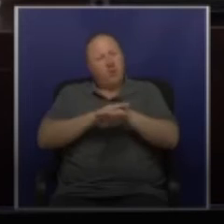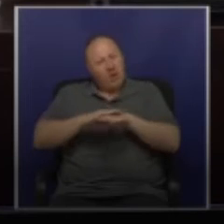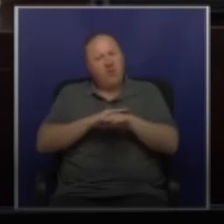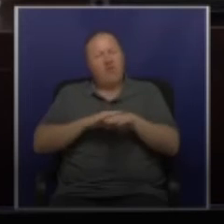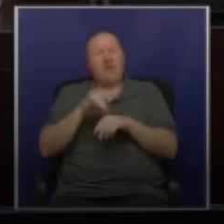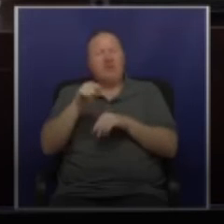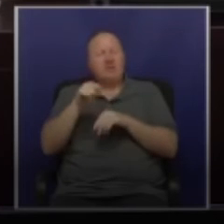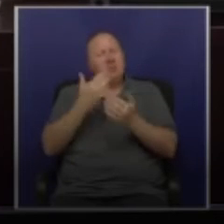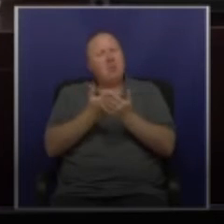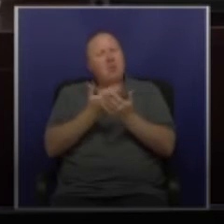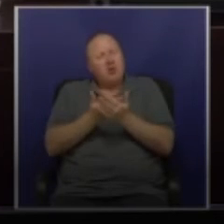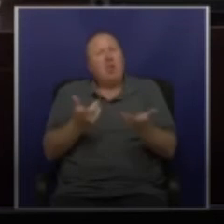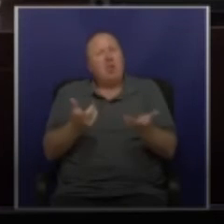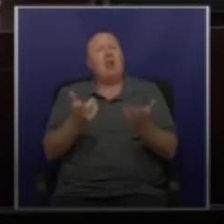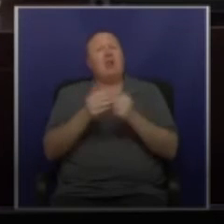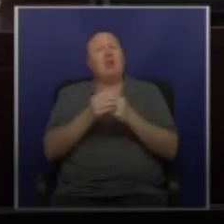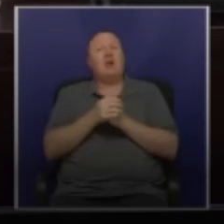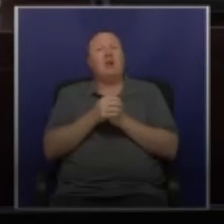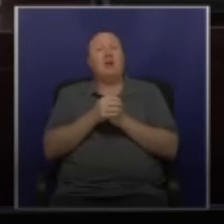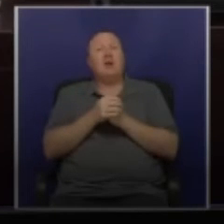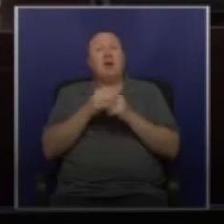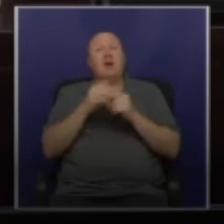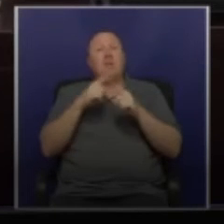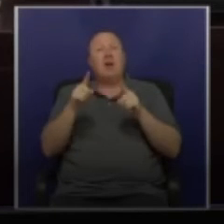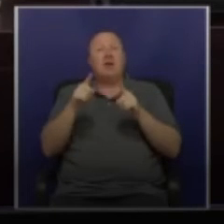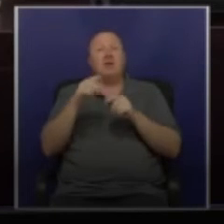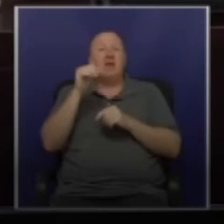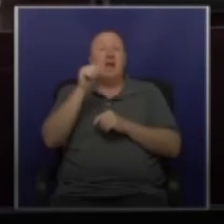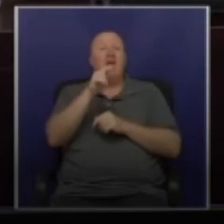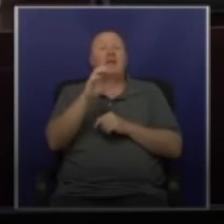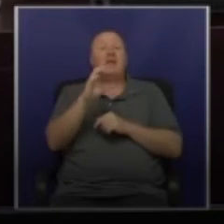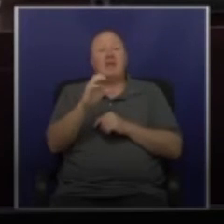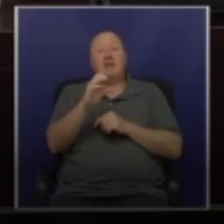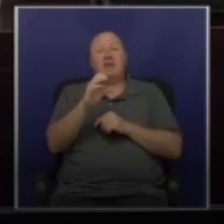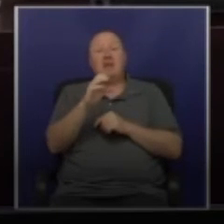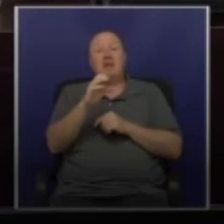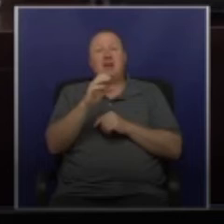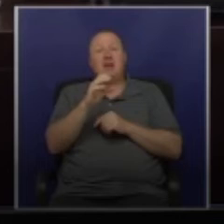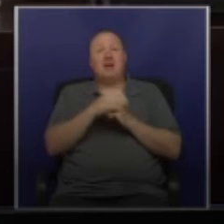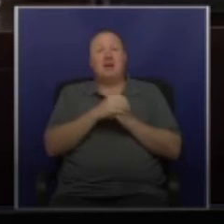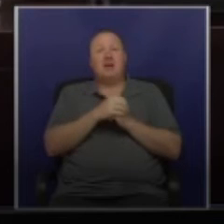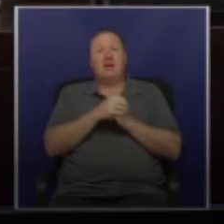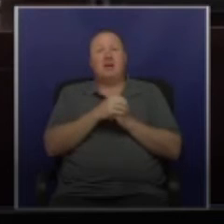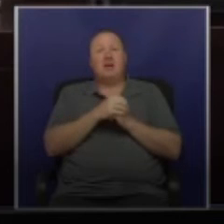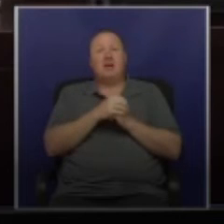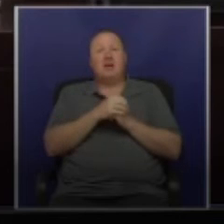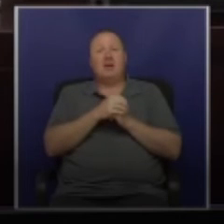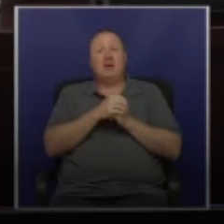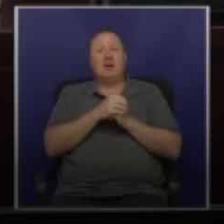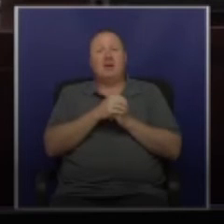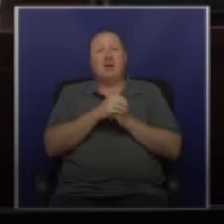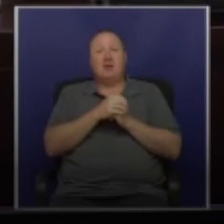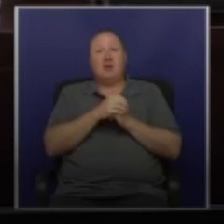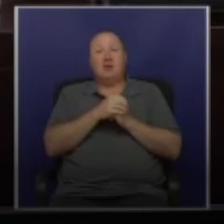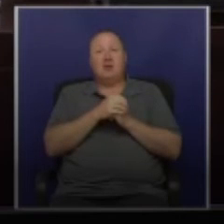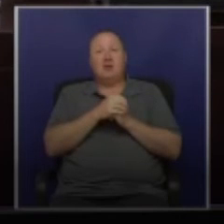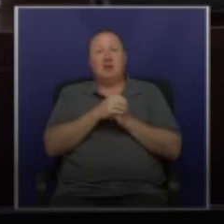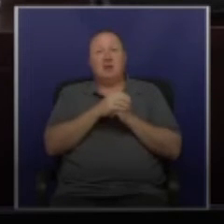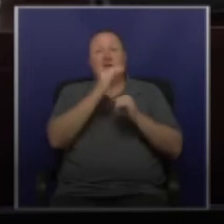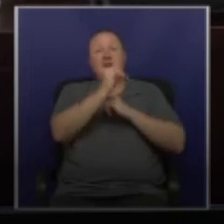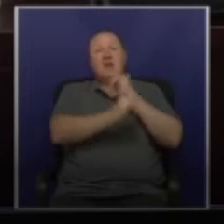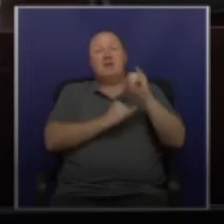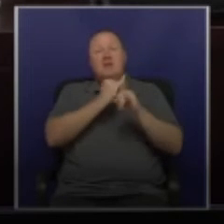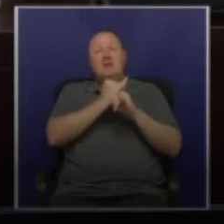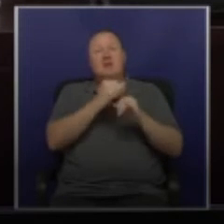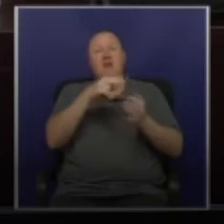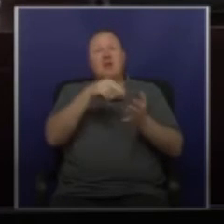the darkest of times. Instead, the governing ANC has altogether dismantled our nation's once respected international standing